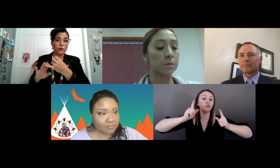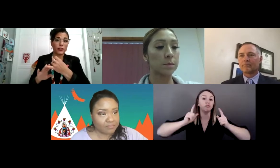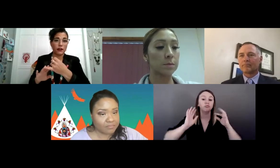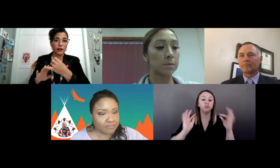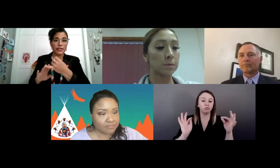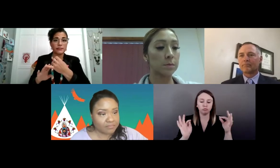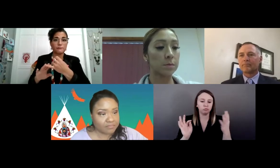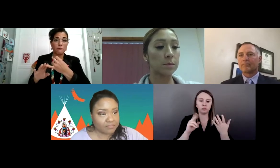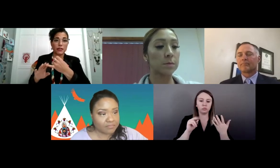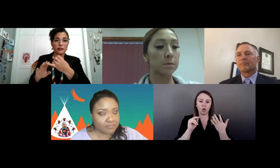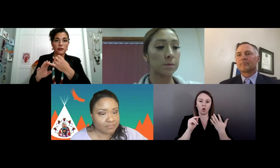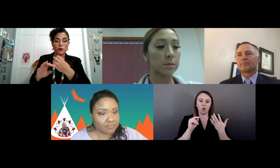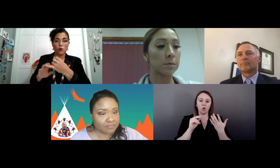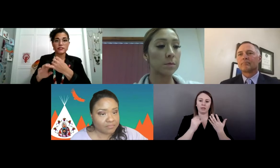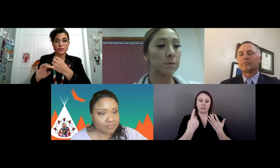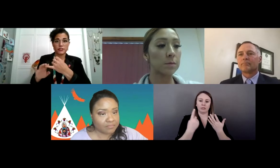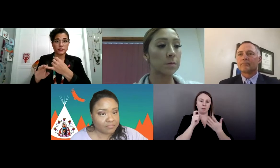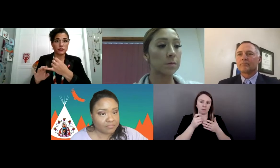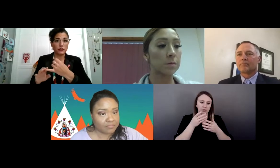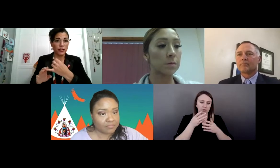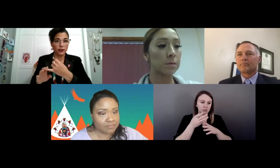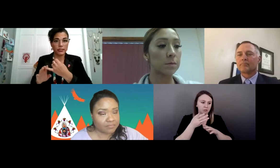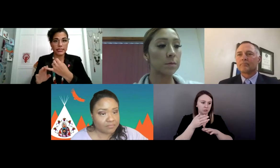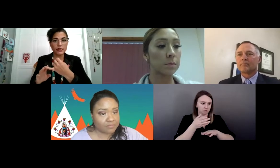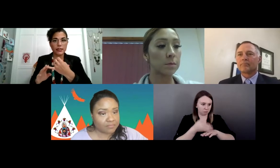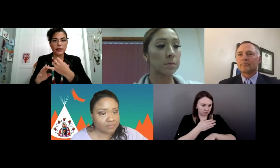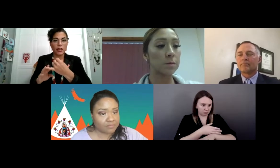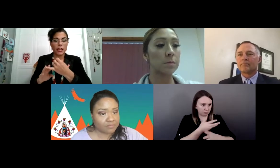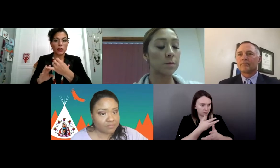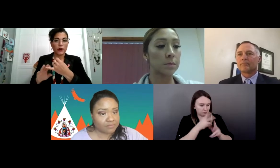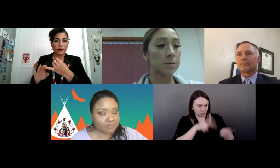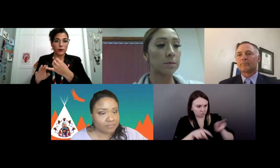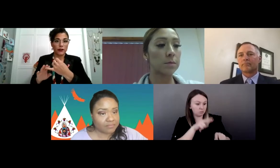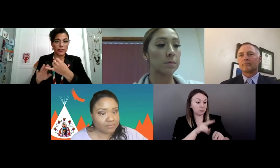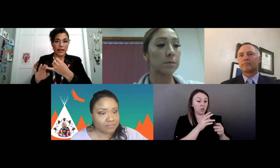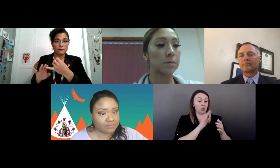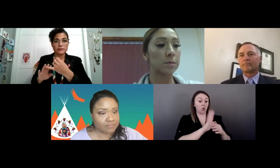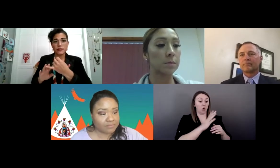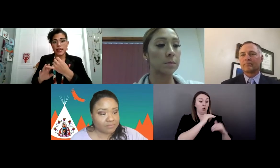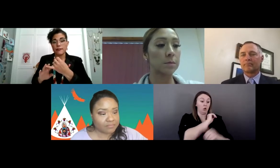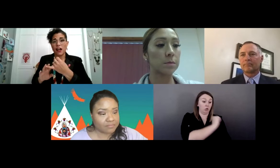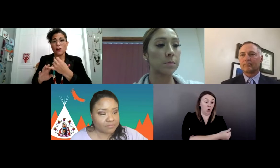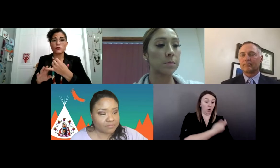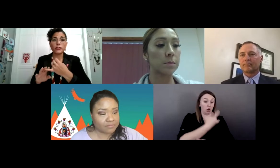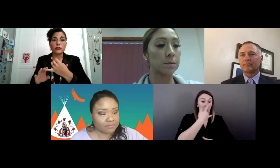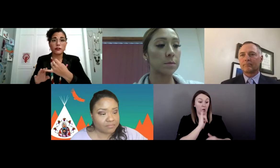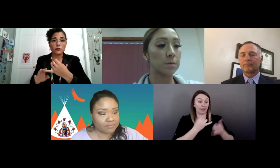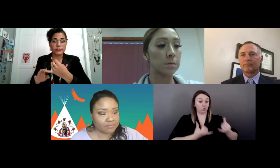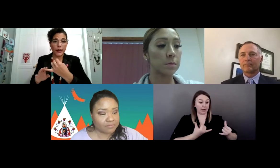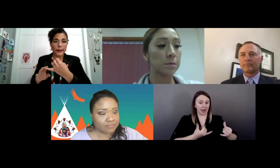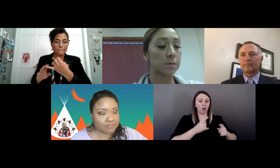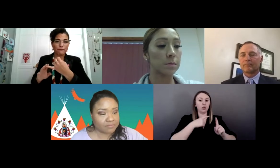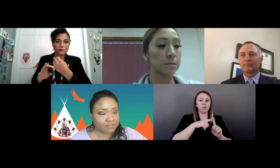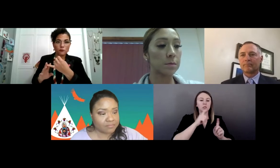really working on, is mapping what does jurisdiction look like currently, and where are the gaps. And that also